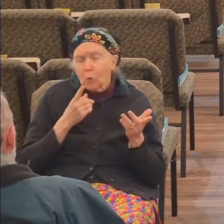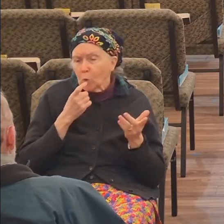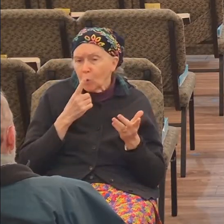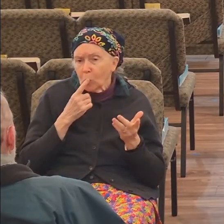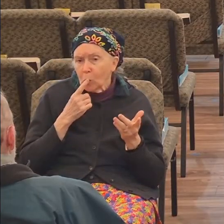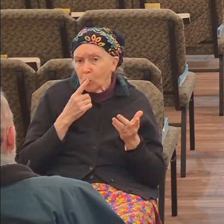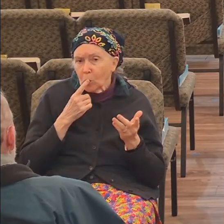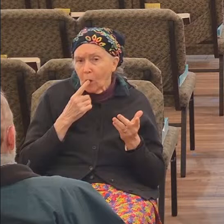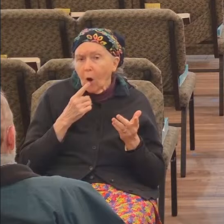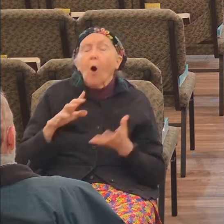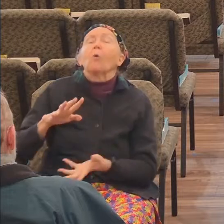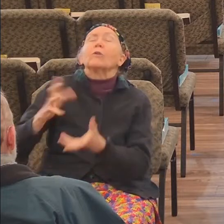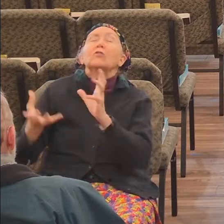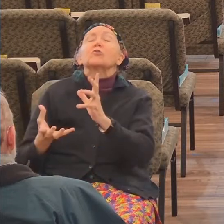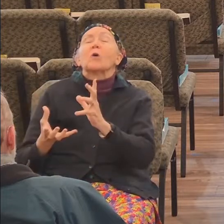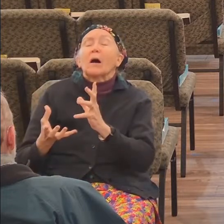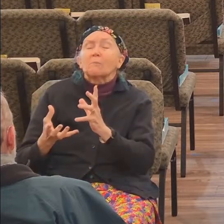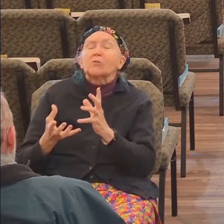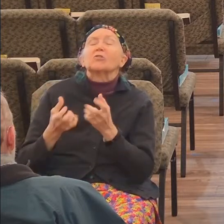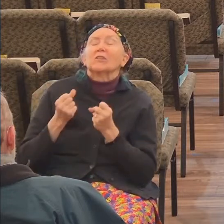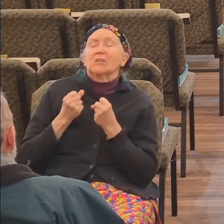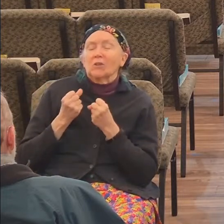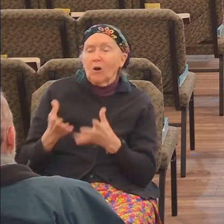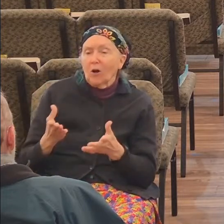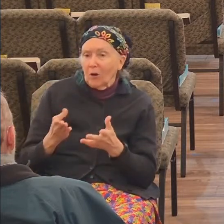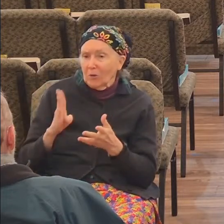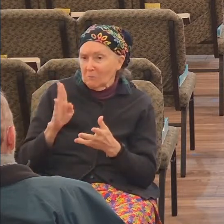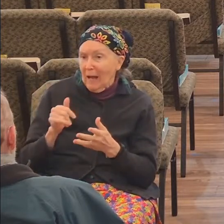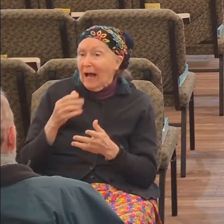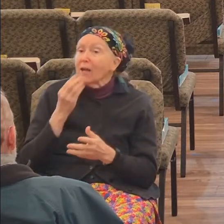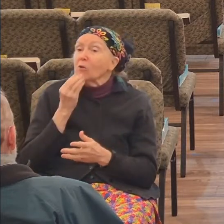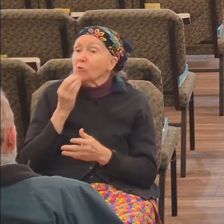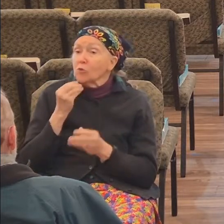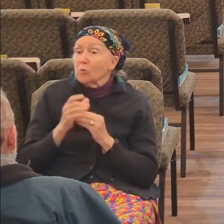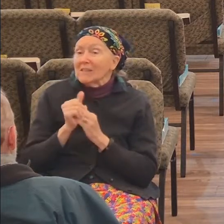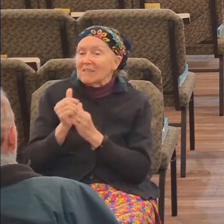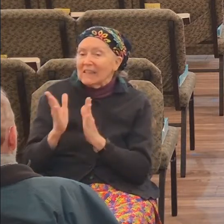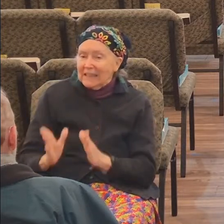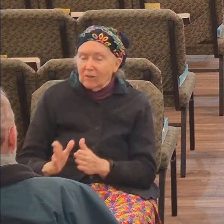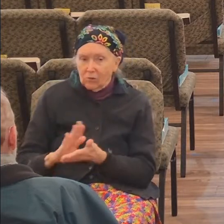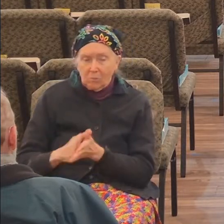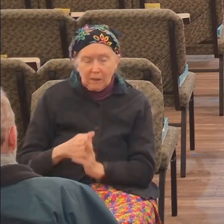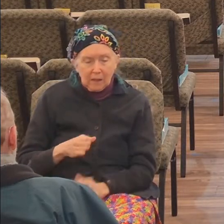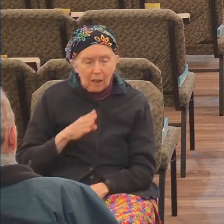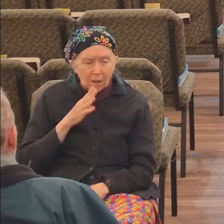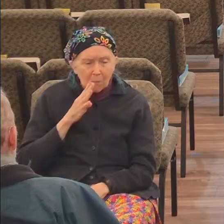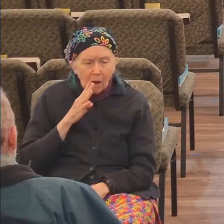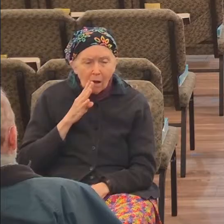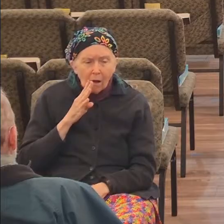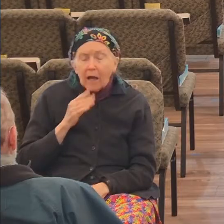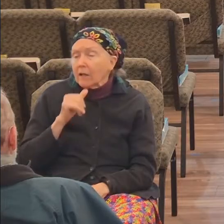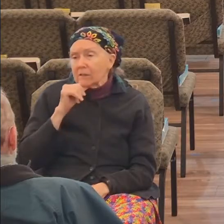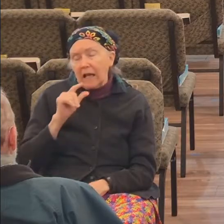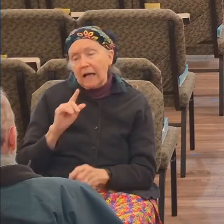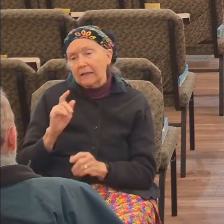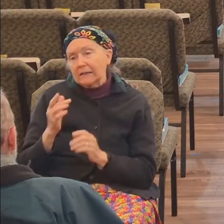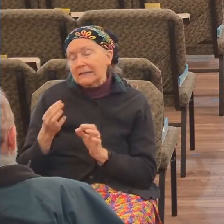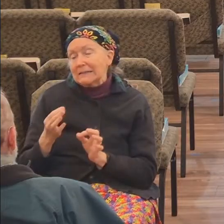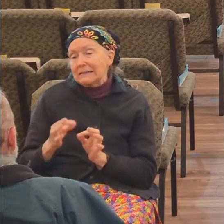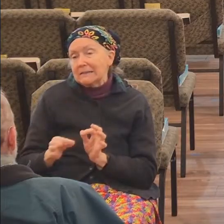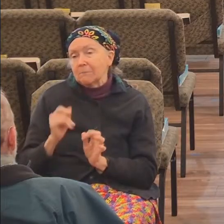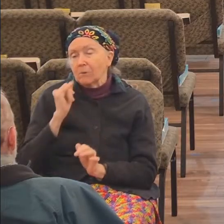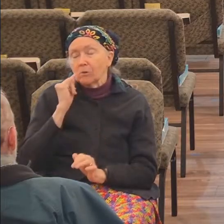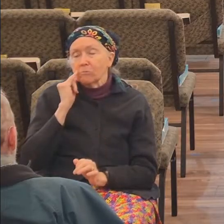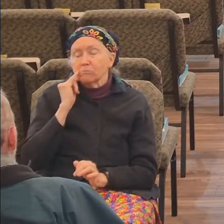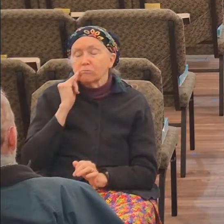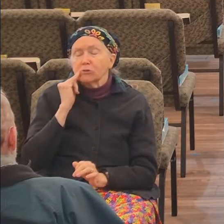Jewish leaders in Thessalonica got envious, is the word, envious. More than just jealous, right? It was, I